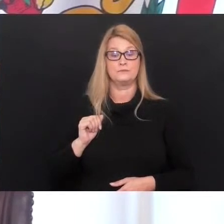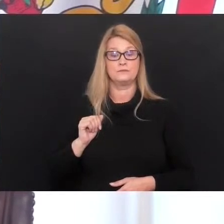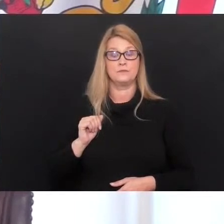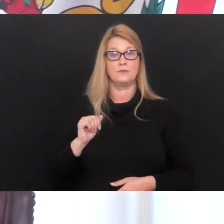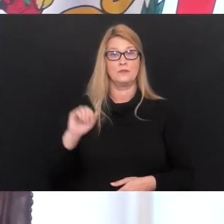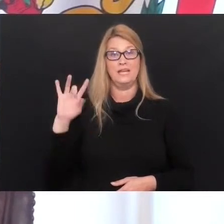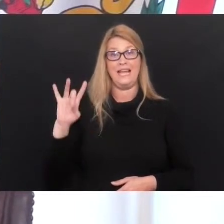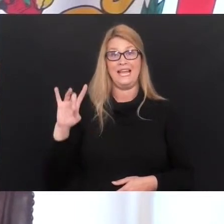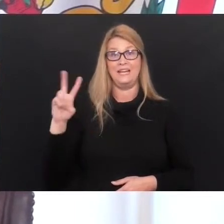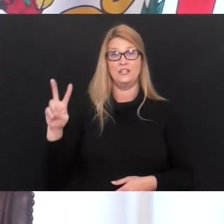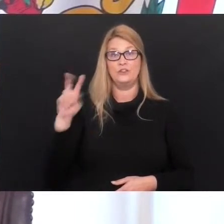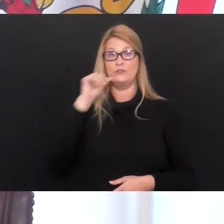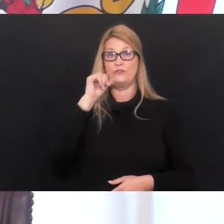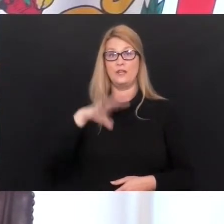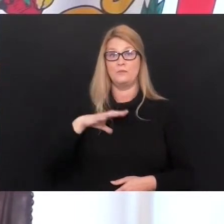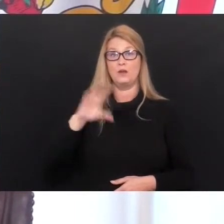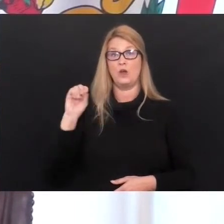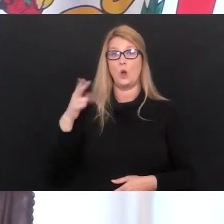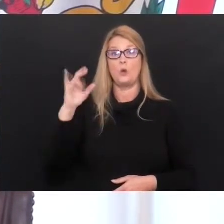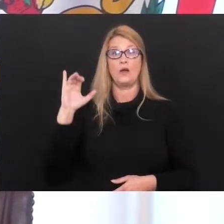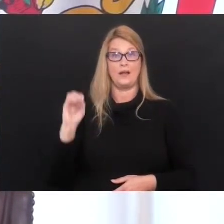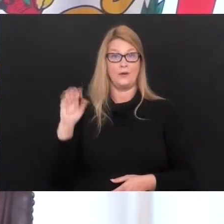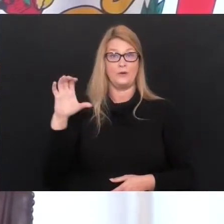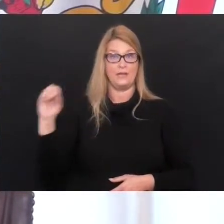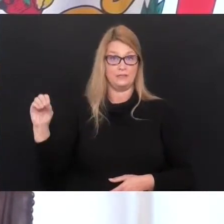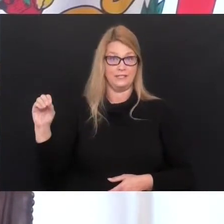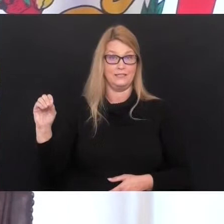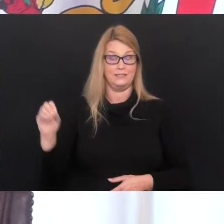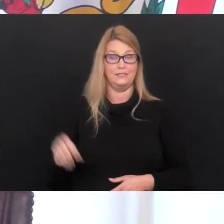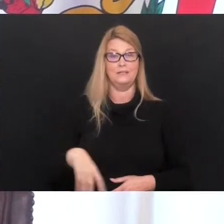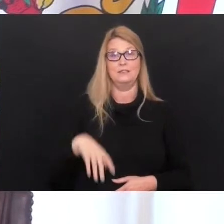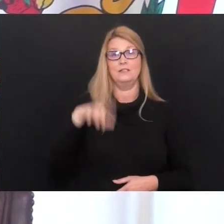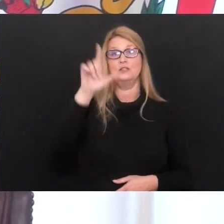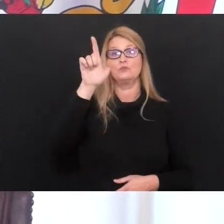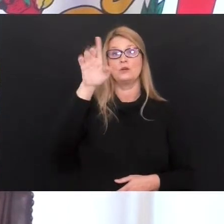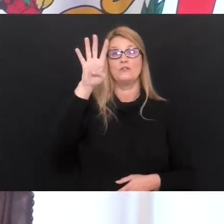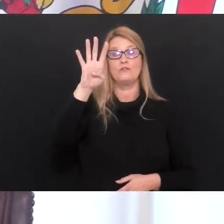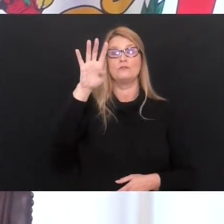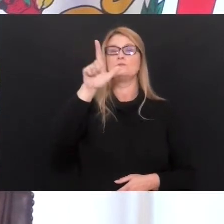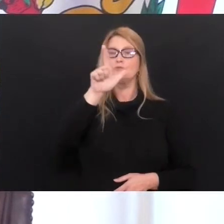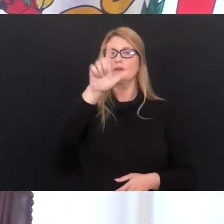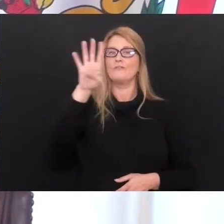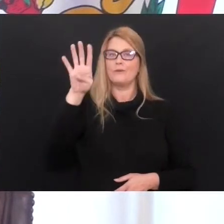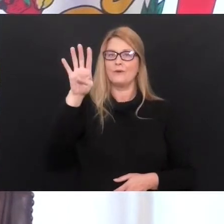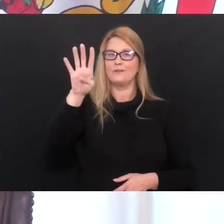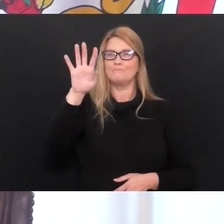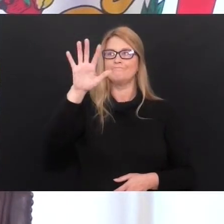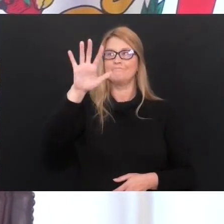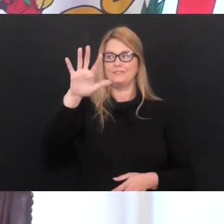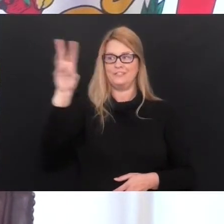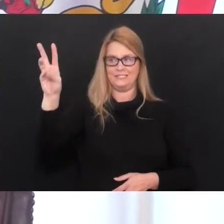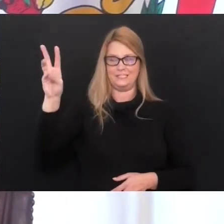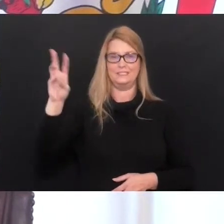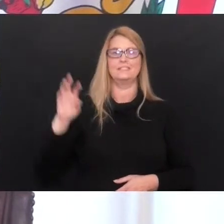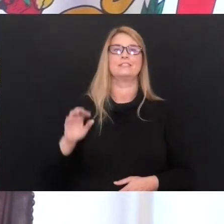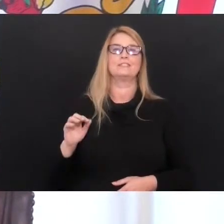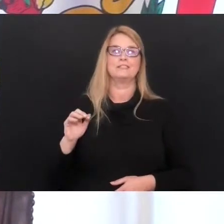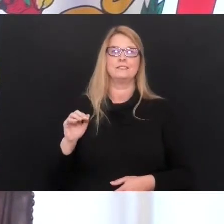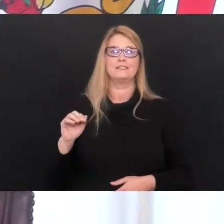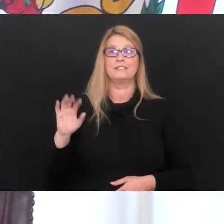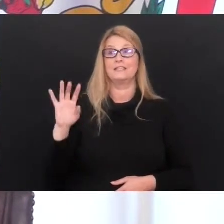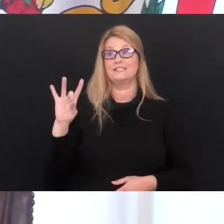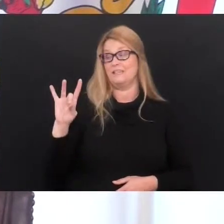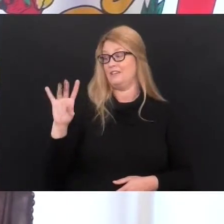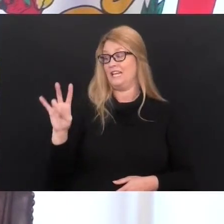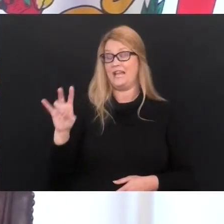is an 82-year-old female from Ohio County. Our 2,456th death is a 78-year-old female